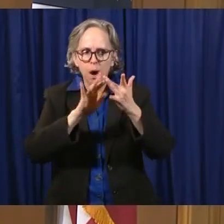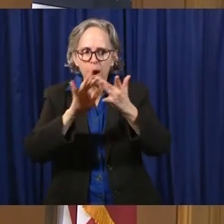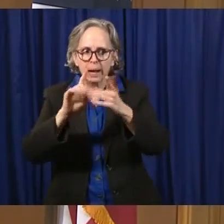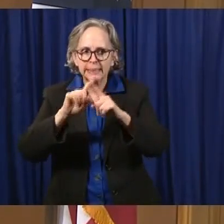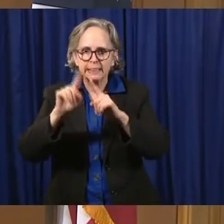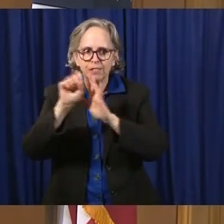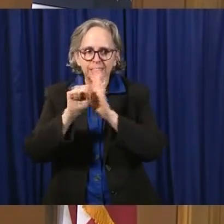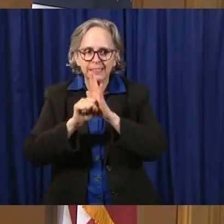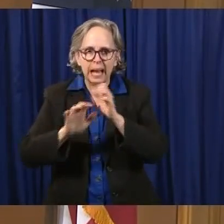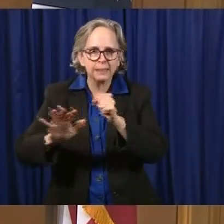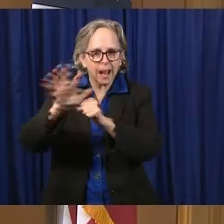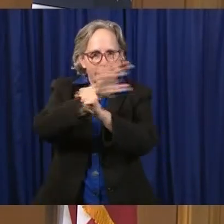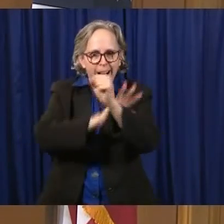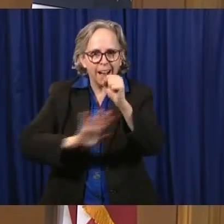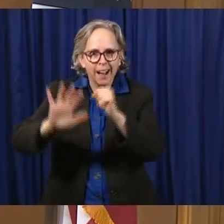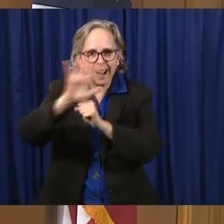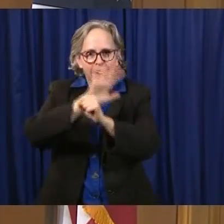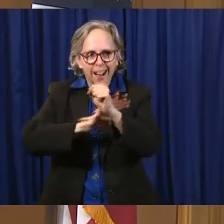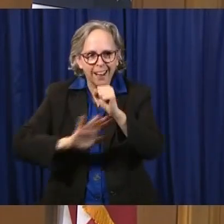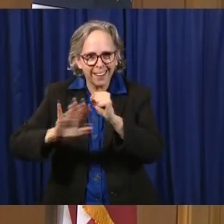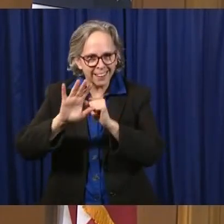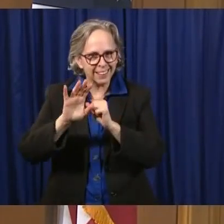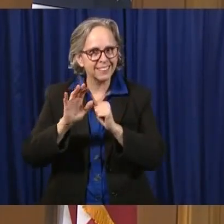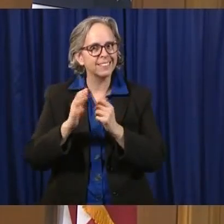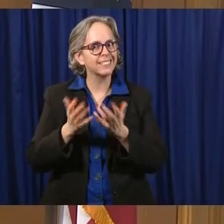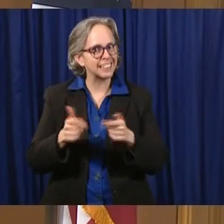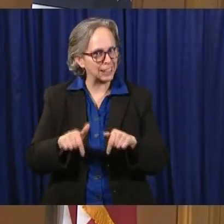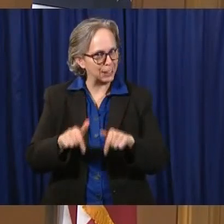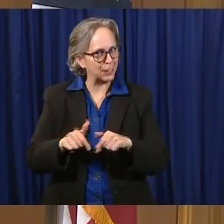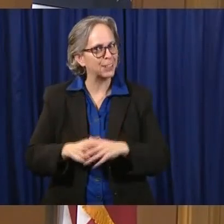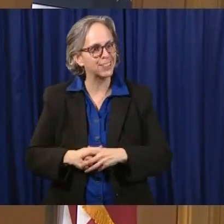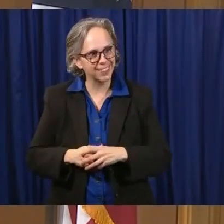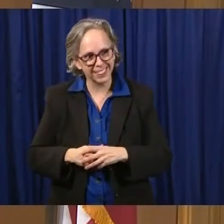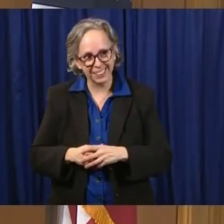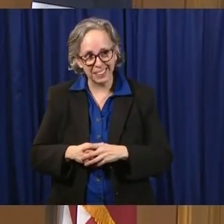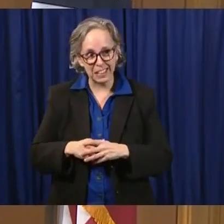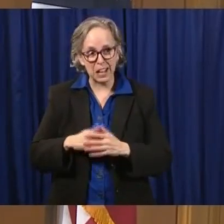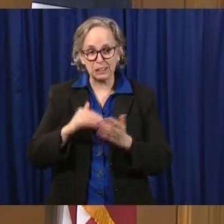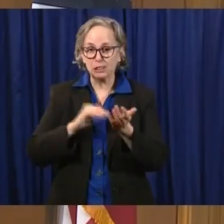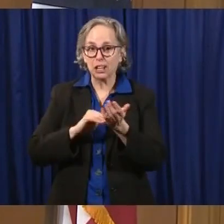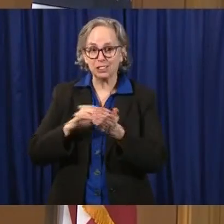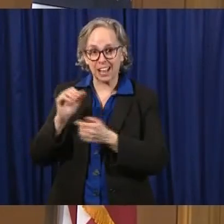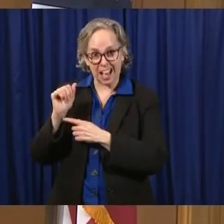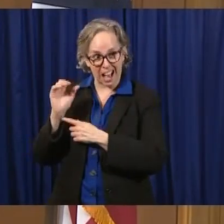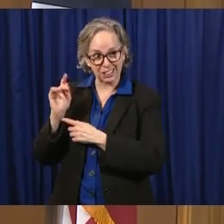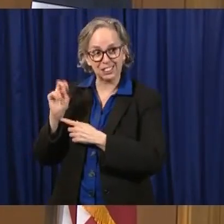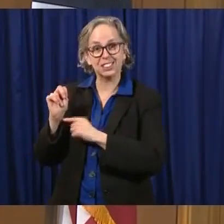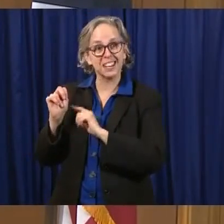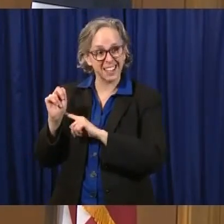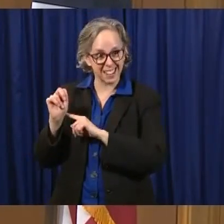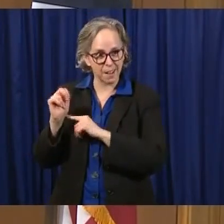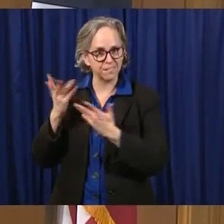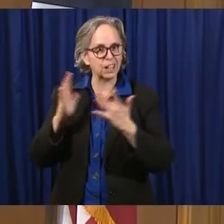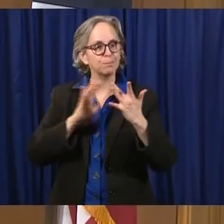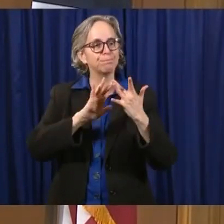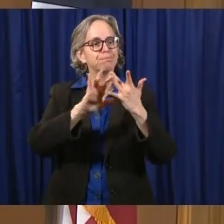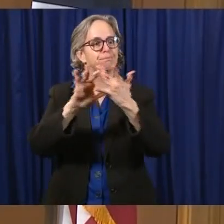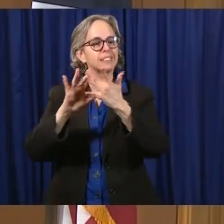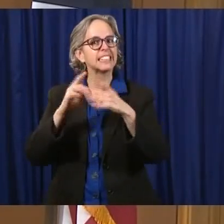different teams the governors have. Dr. Acton, you know, is in touch with the health departments of